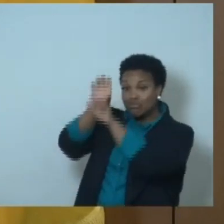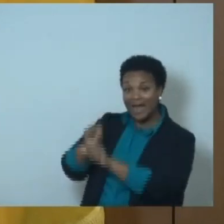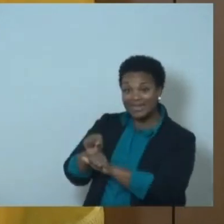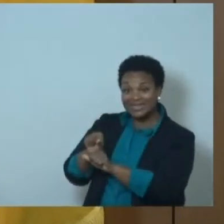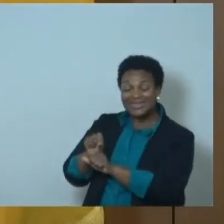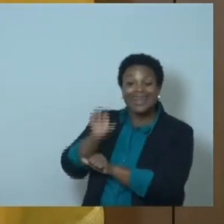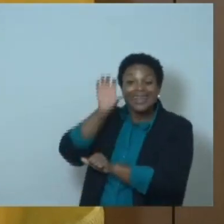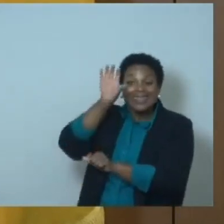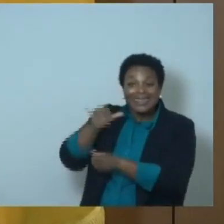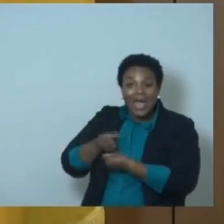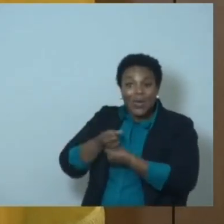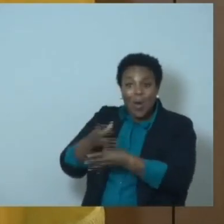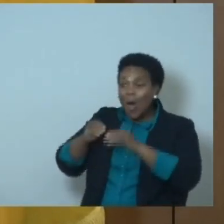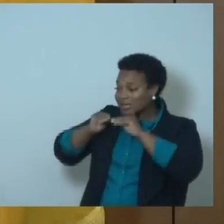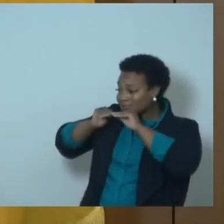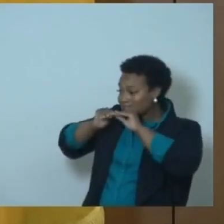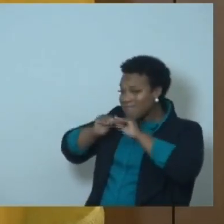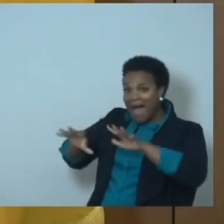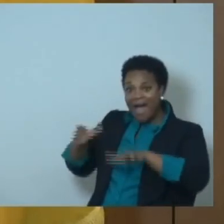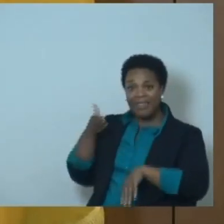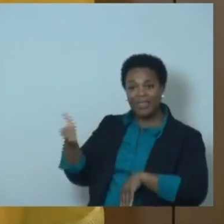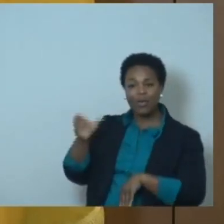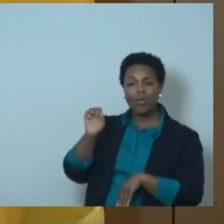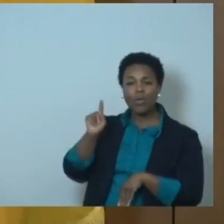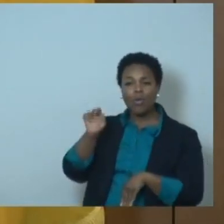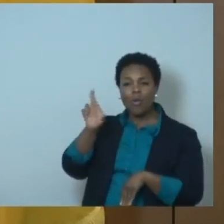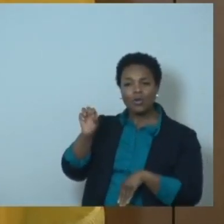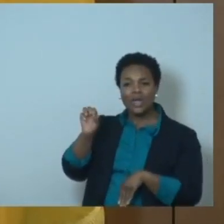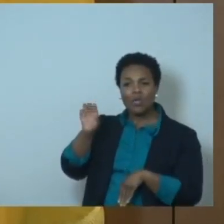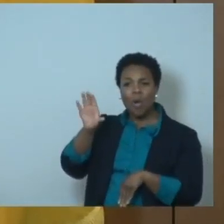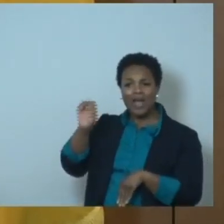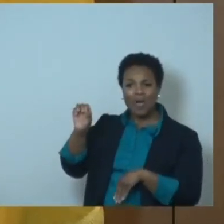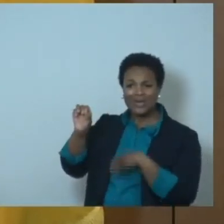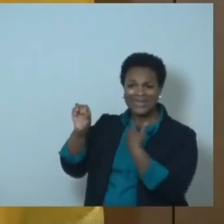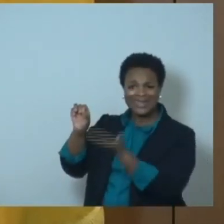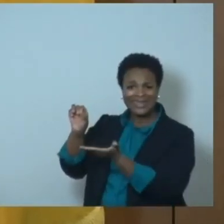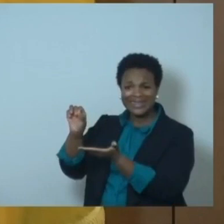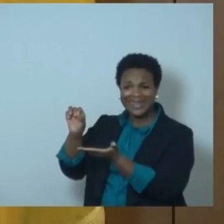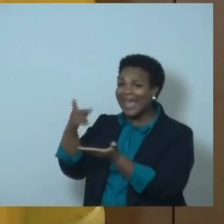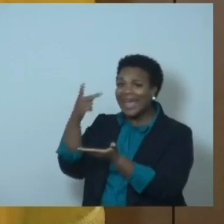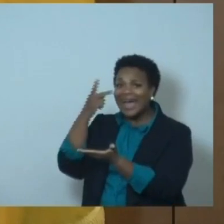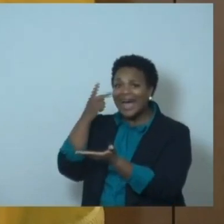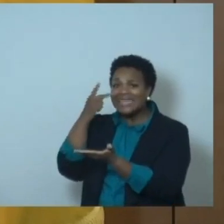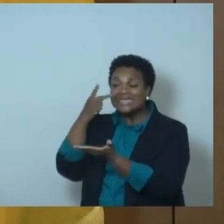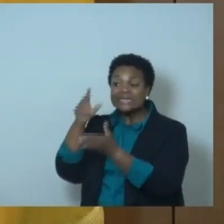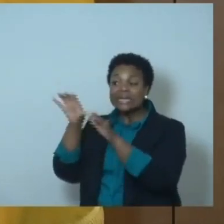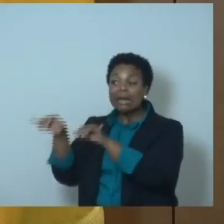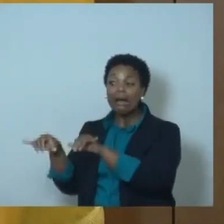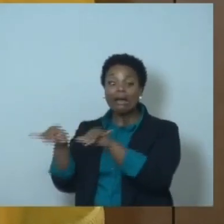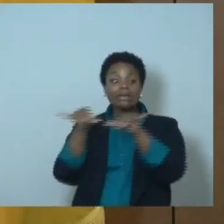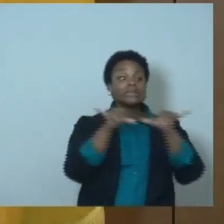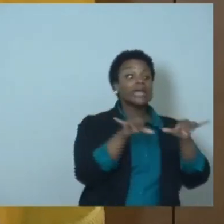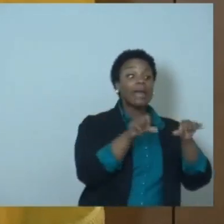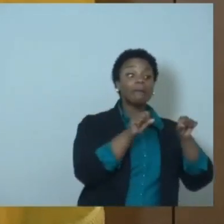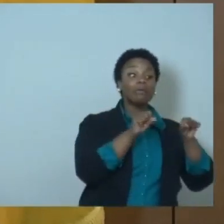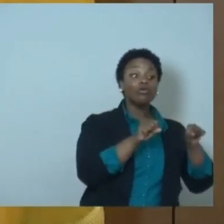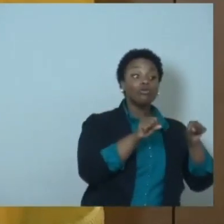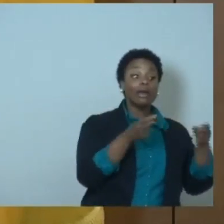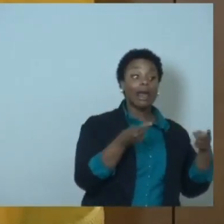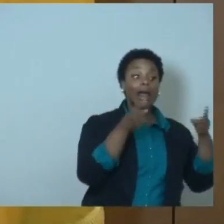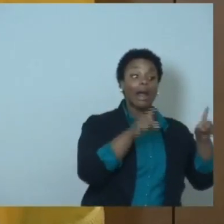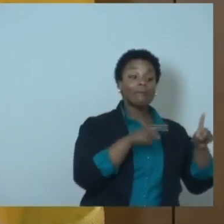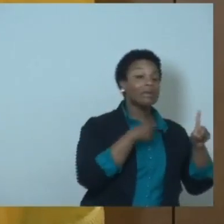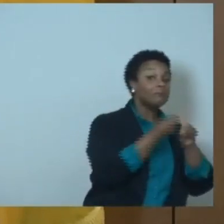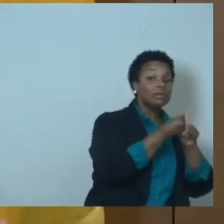facility. And, we see the same kind of potential problems in Torrance County. So I'm very